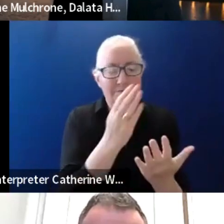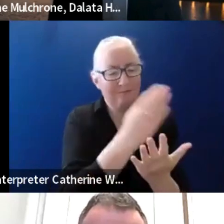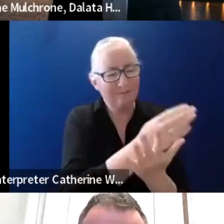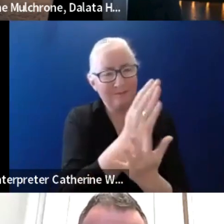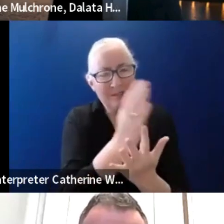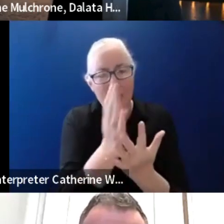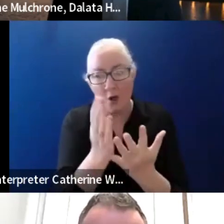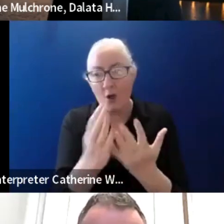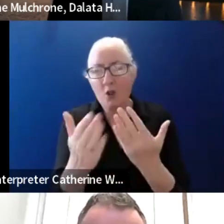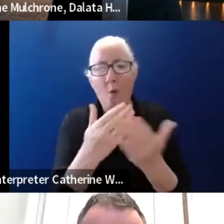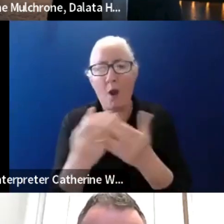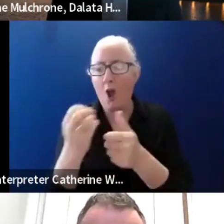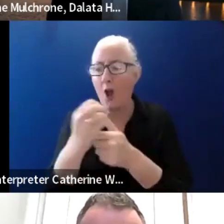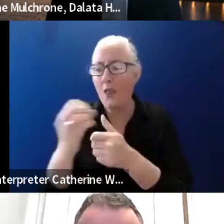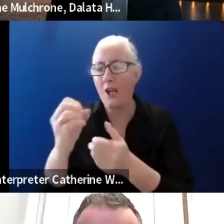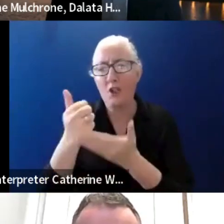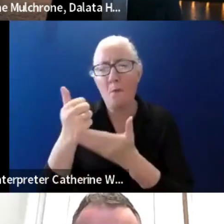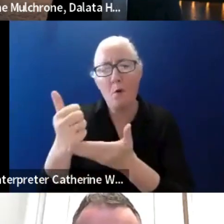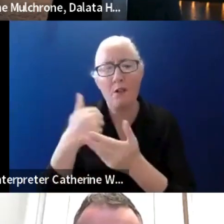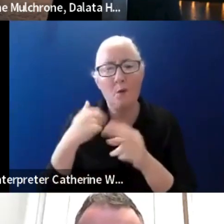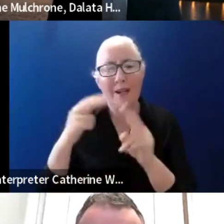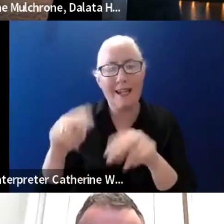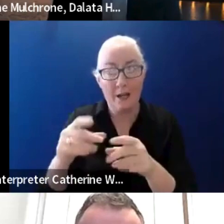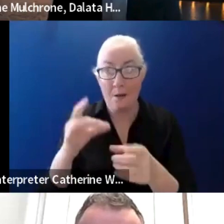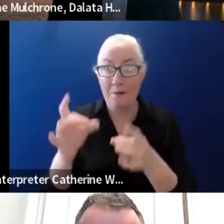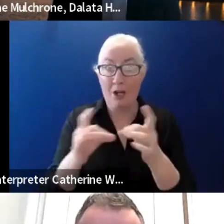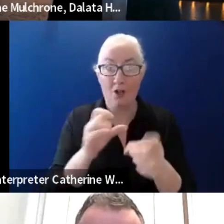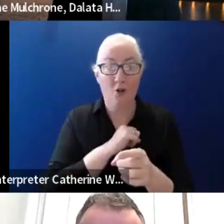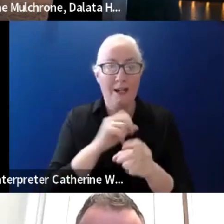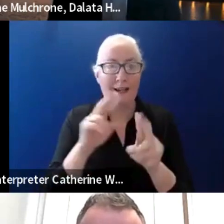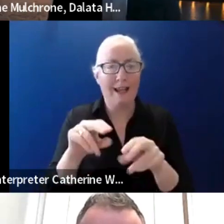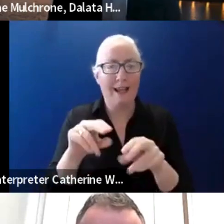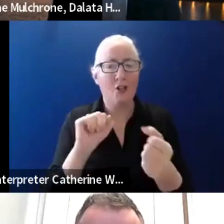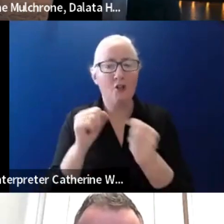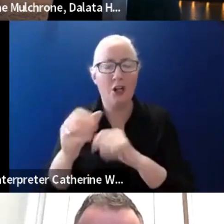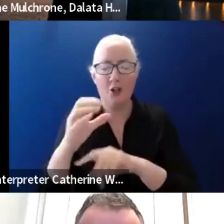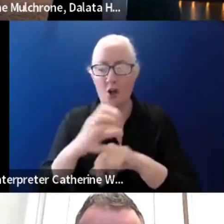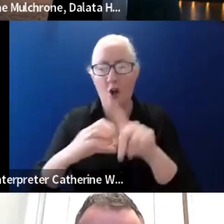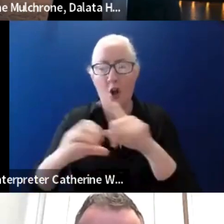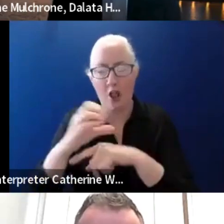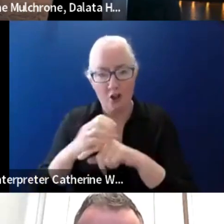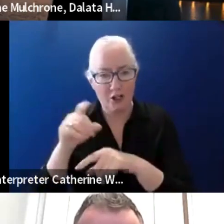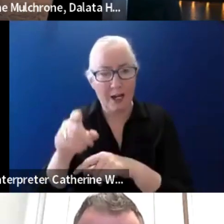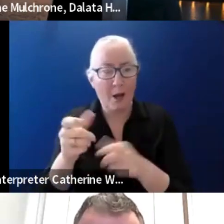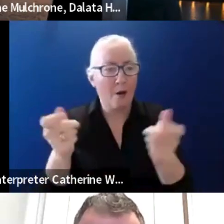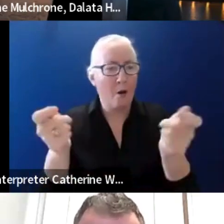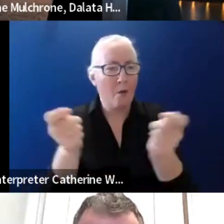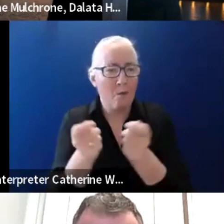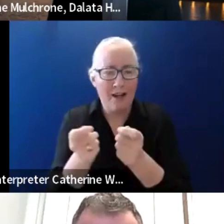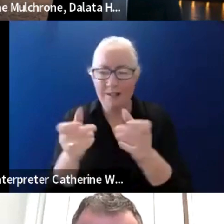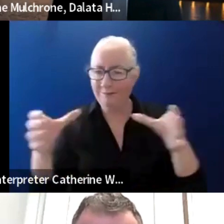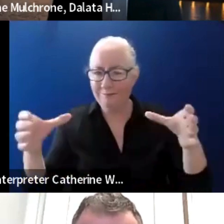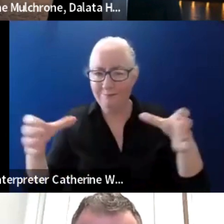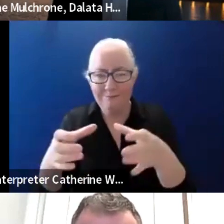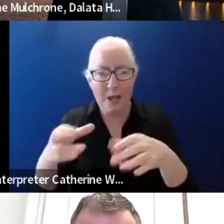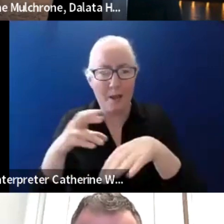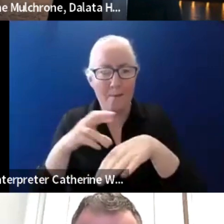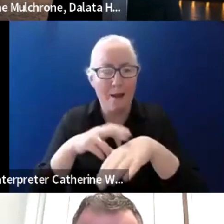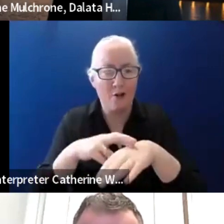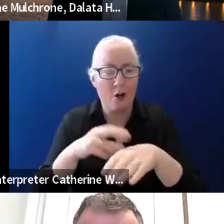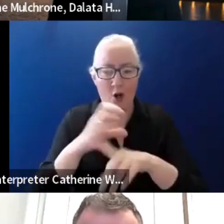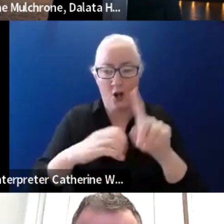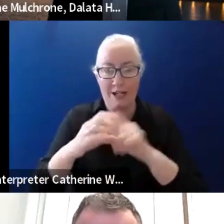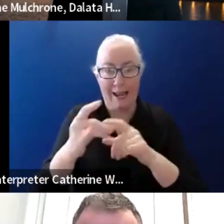just kind of what other supports we can do to actually change our culture, and I suppose bring together a better culture that we feel that is going to help